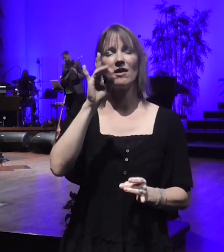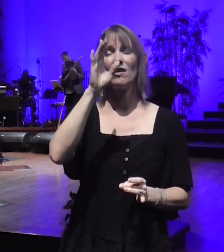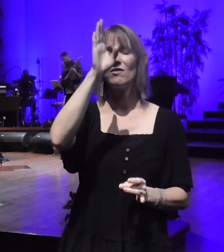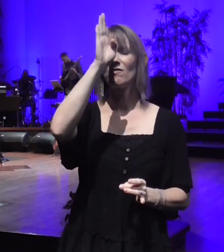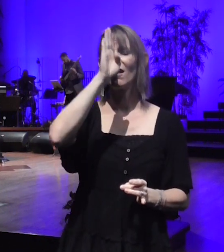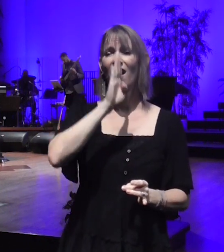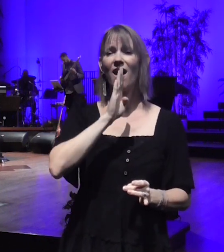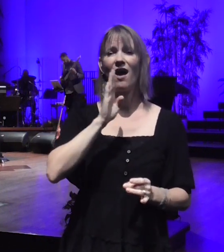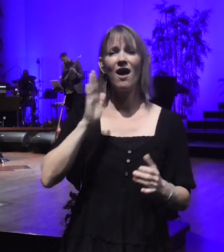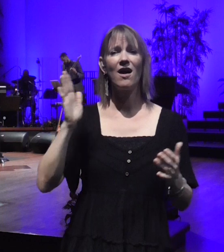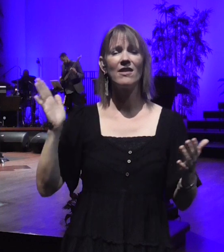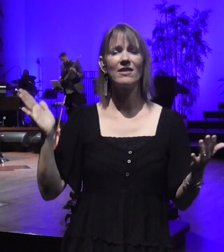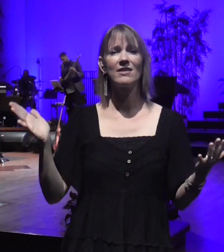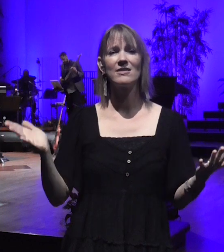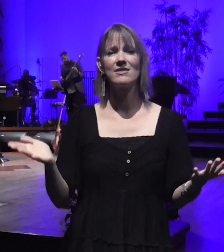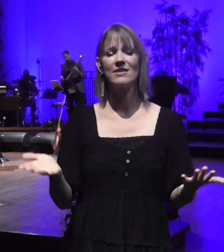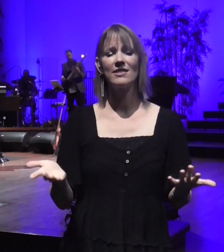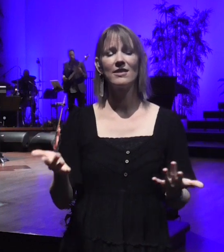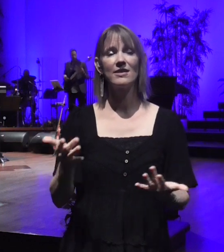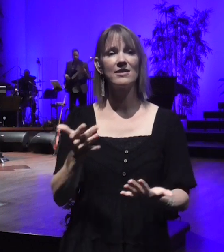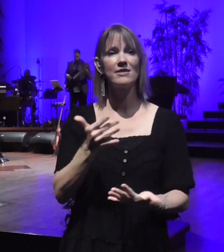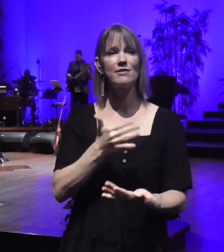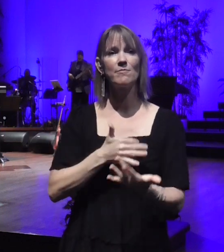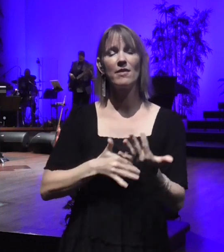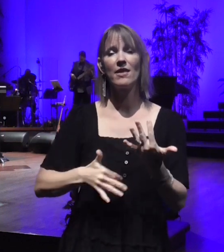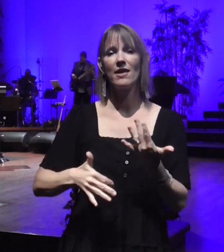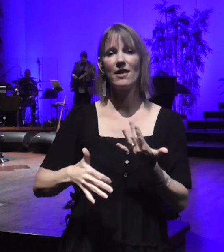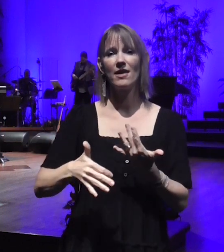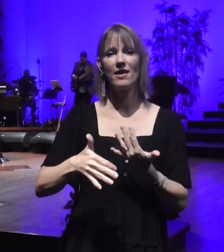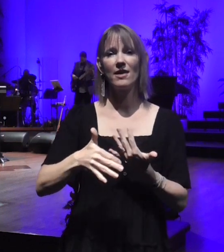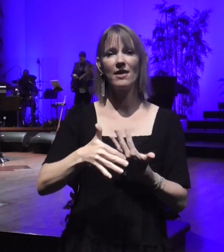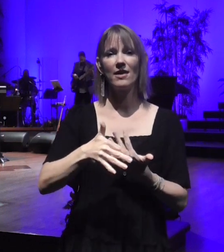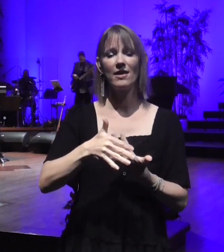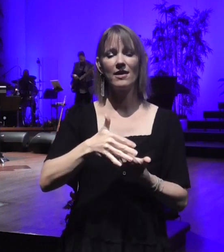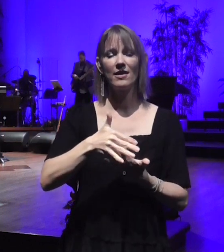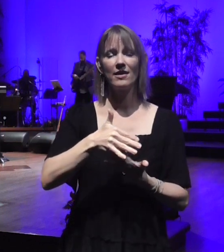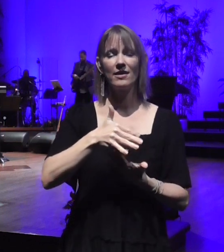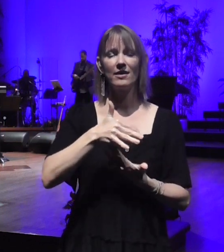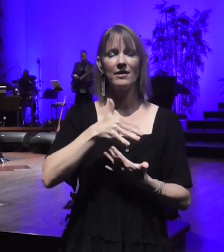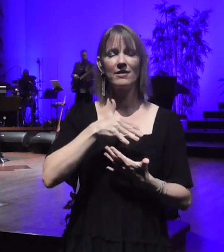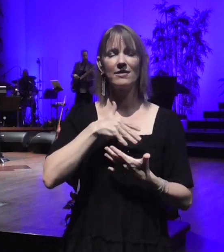Of God is in this place.